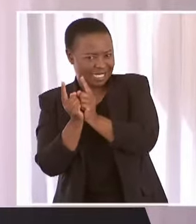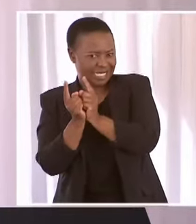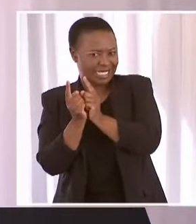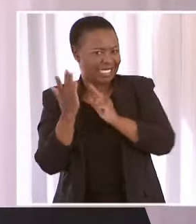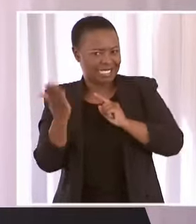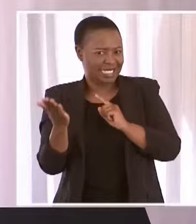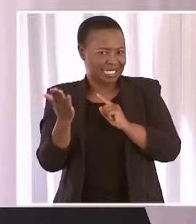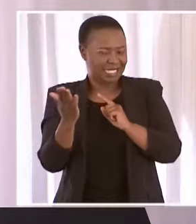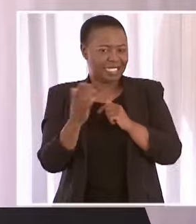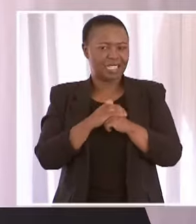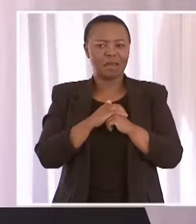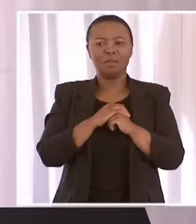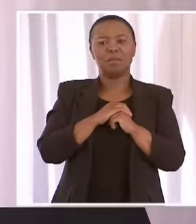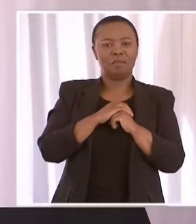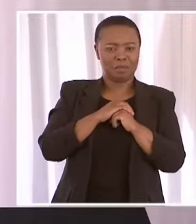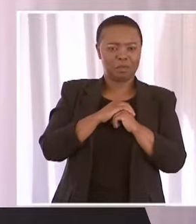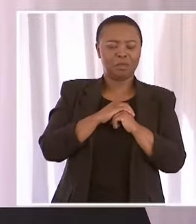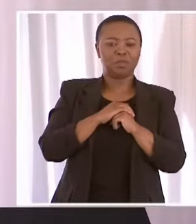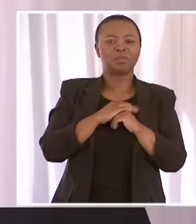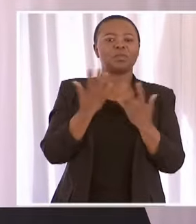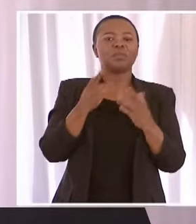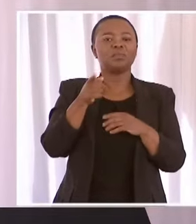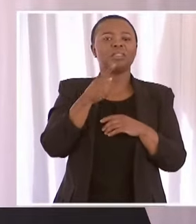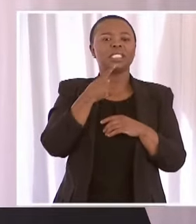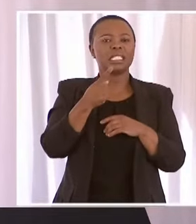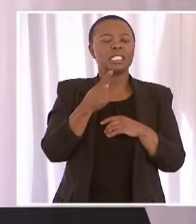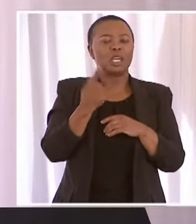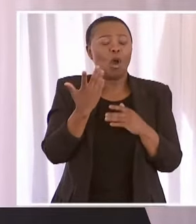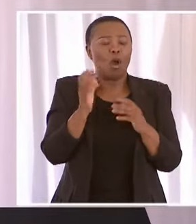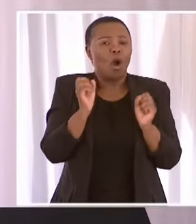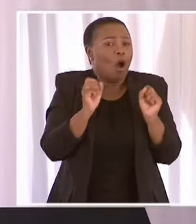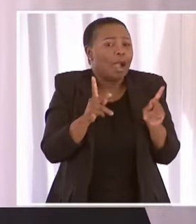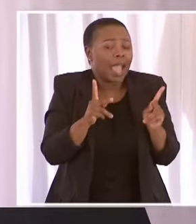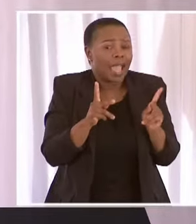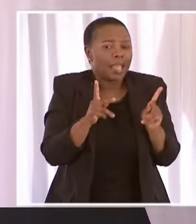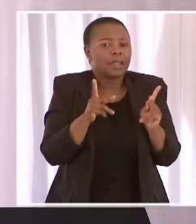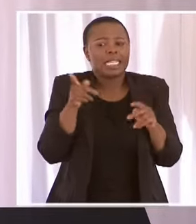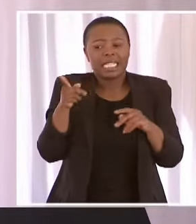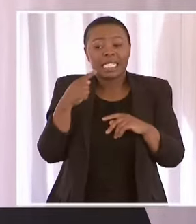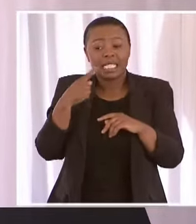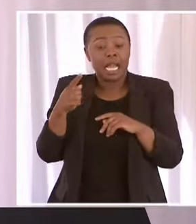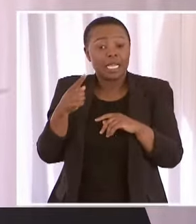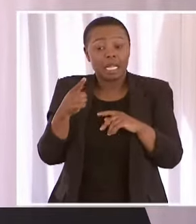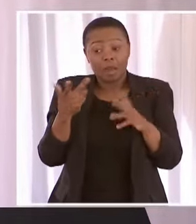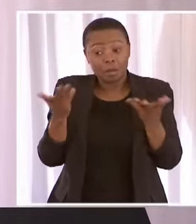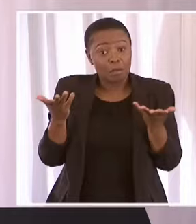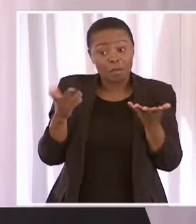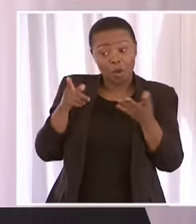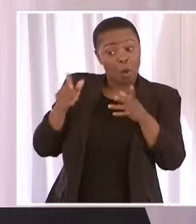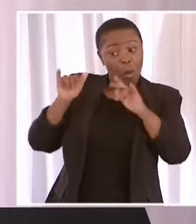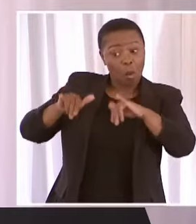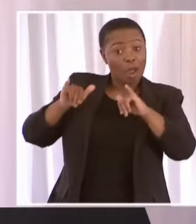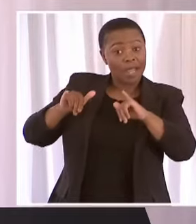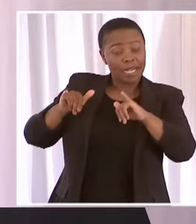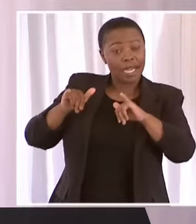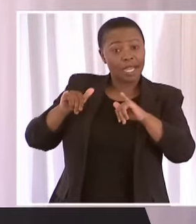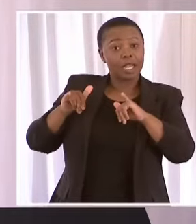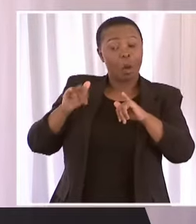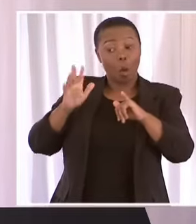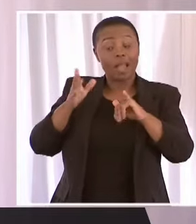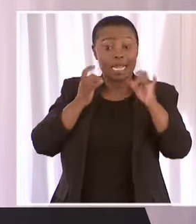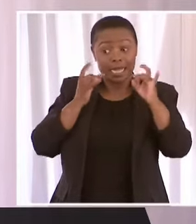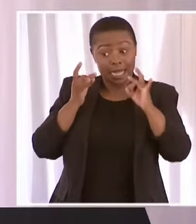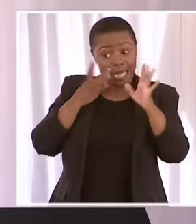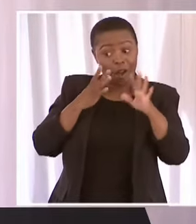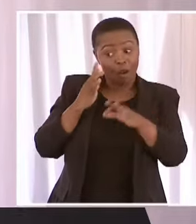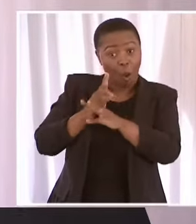I'm a Republican in the British sense, not in the American sense. I go, okay. He says, would you mind terribly waiting in here? We'll tell your father